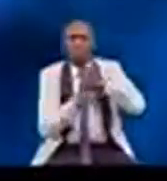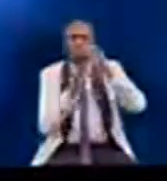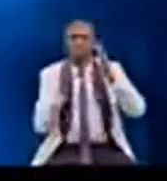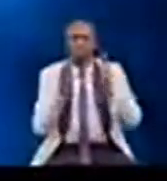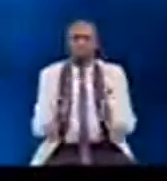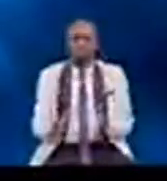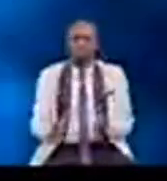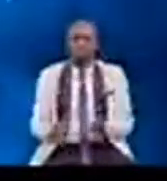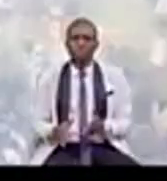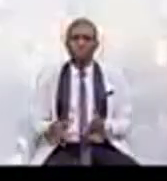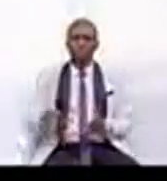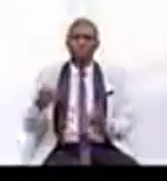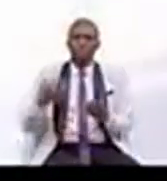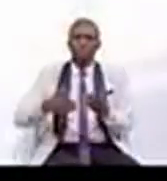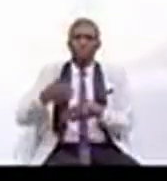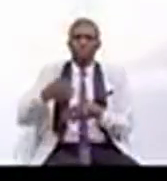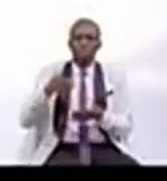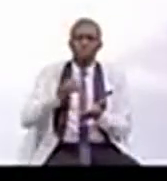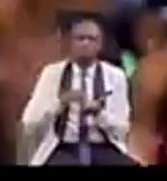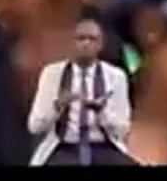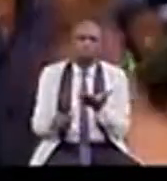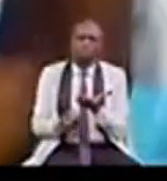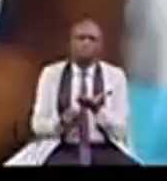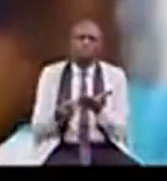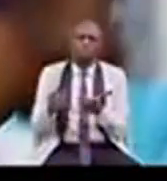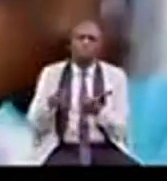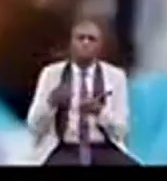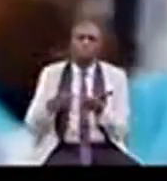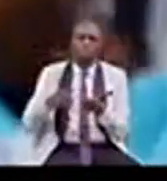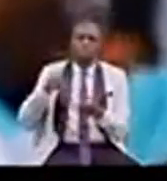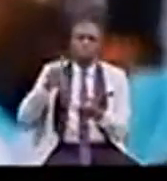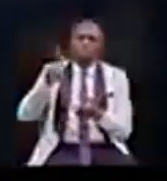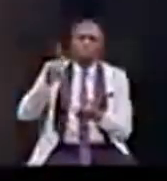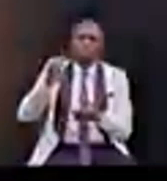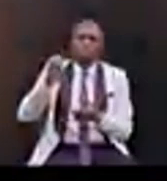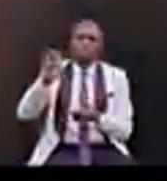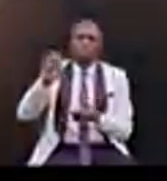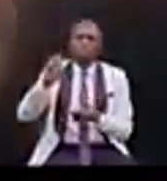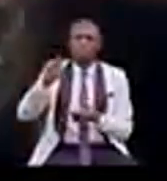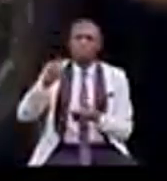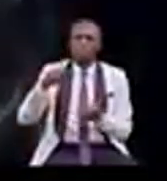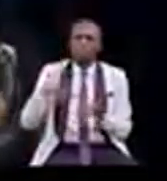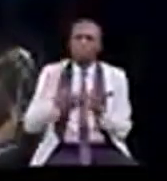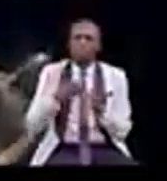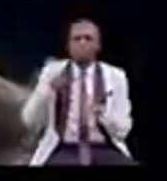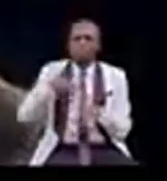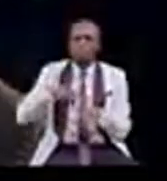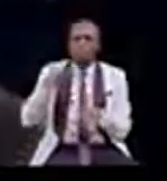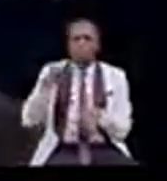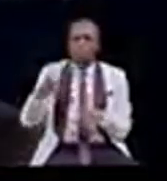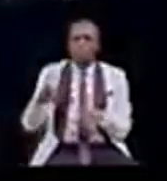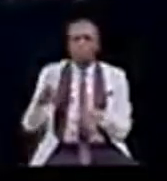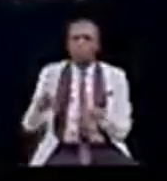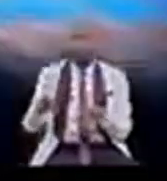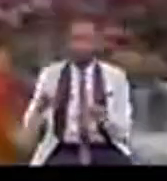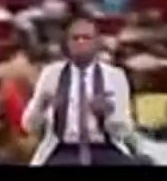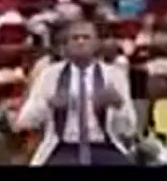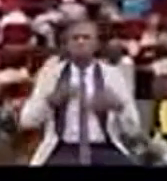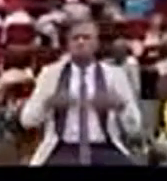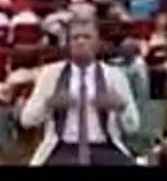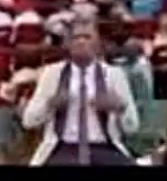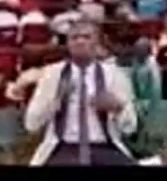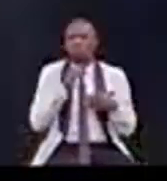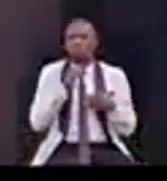comes December. Tis the season of joy unspeakable, the season of Emmanuel, God with